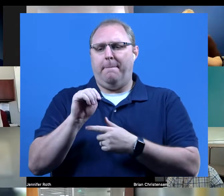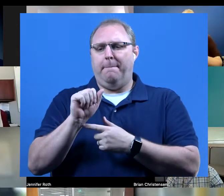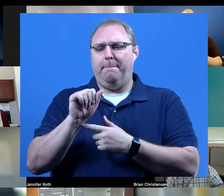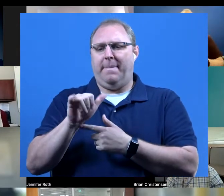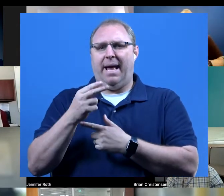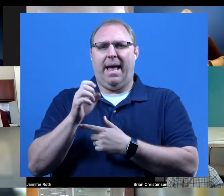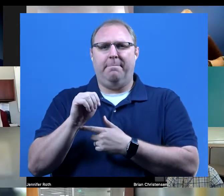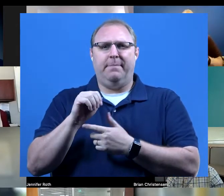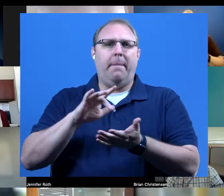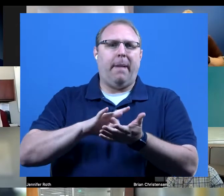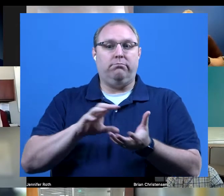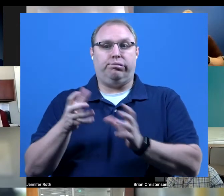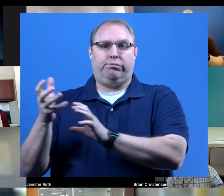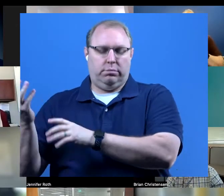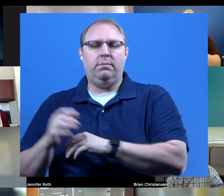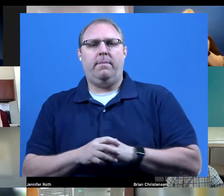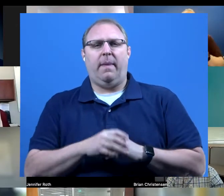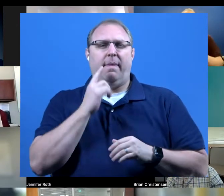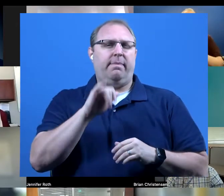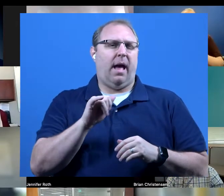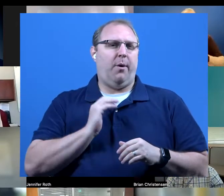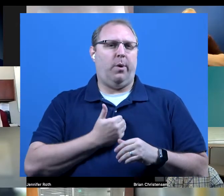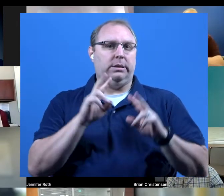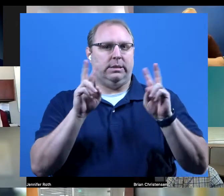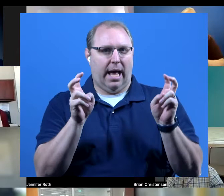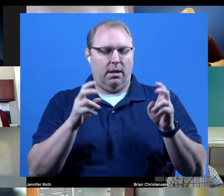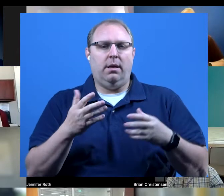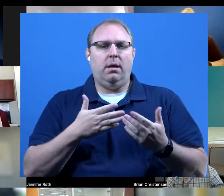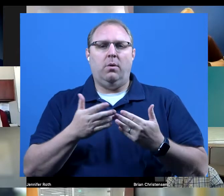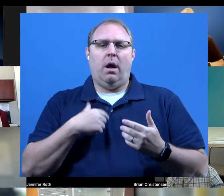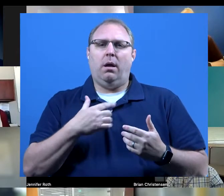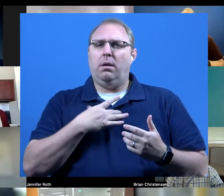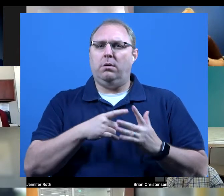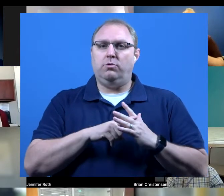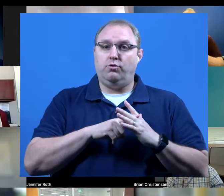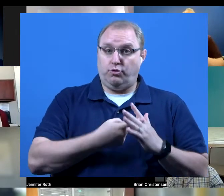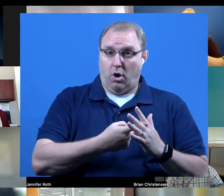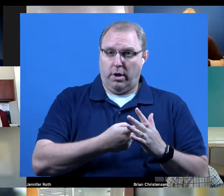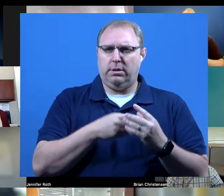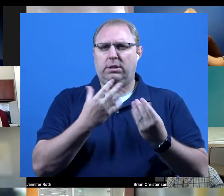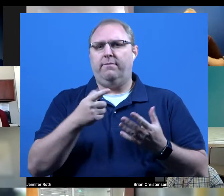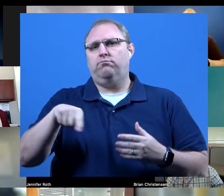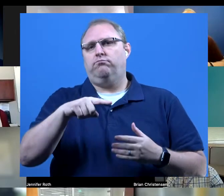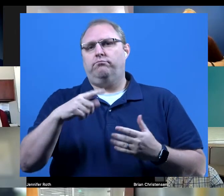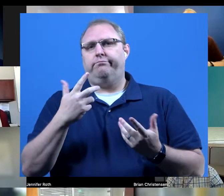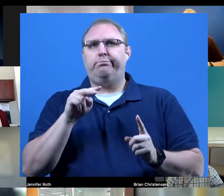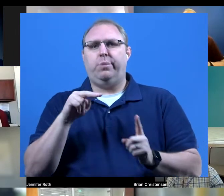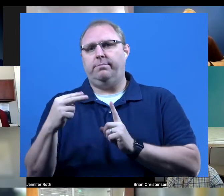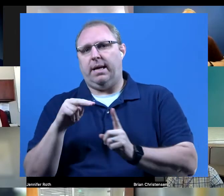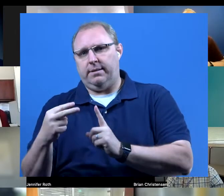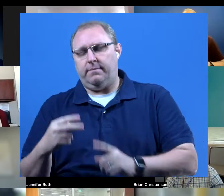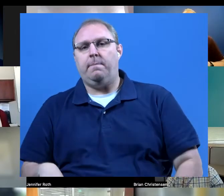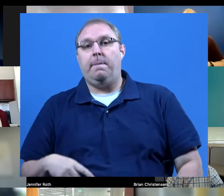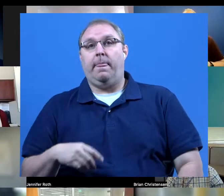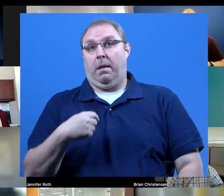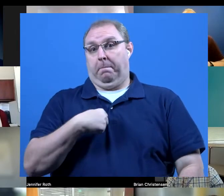about kind of avoiding medical mayhem, is I think what we've entitled this. And the thing that I'd like to just start with